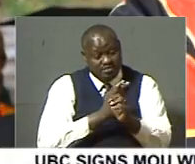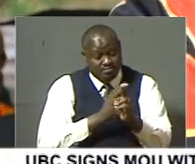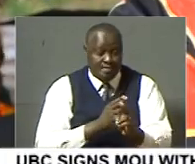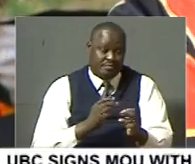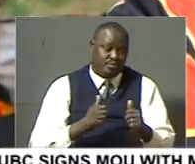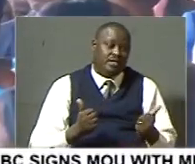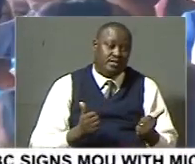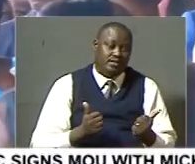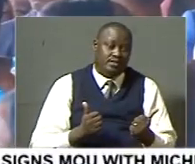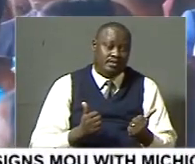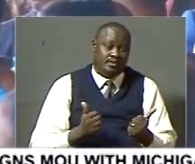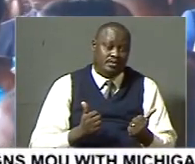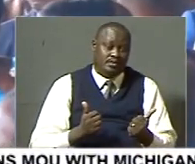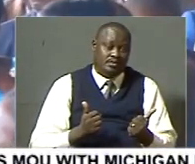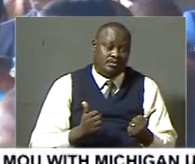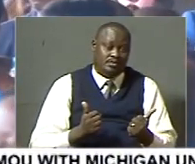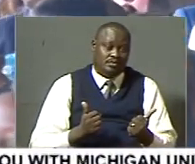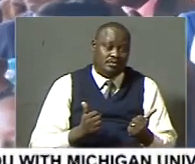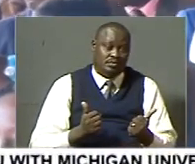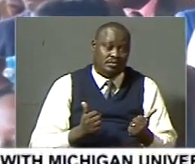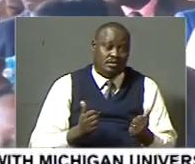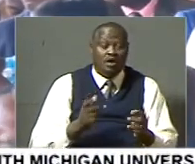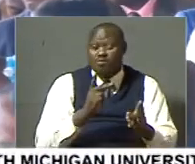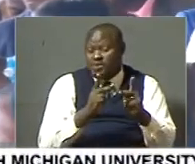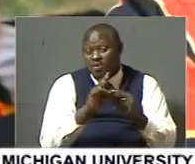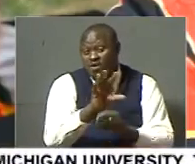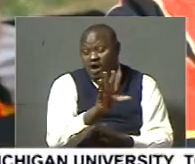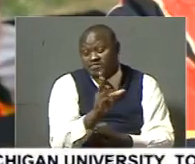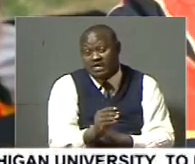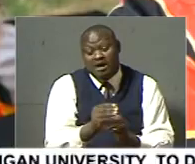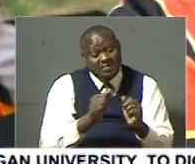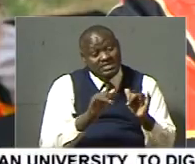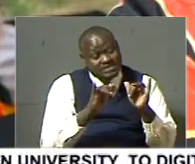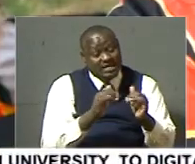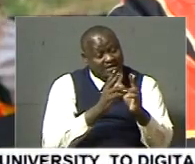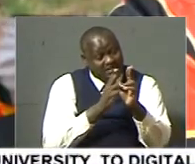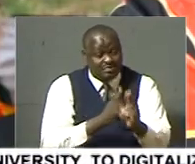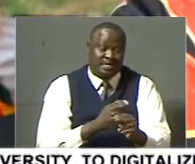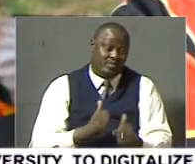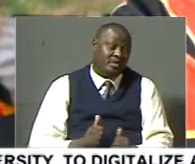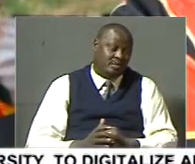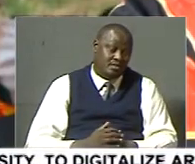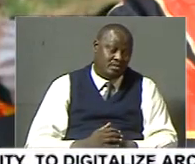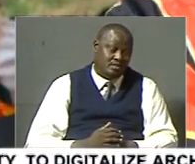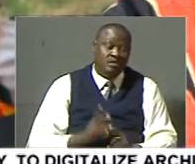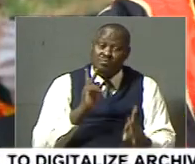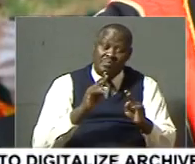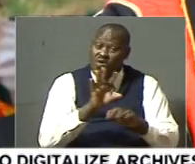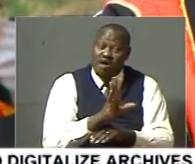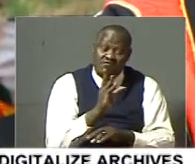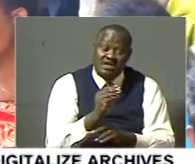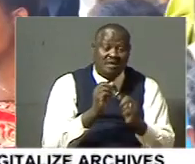the dignity of the African nations and the African people in particular